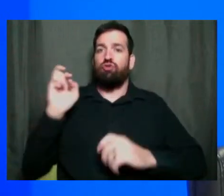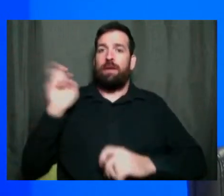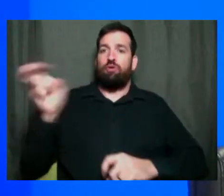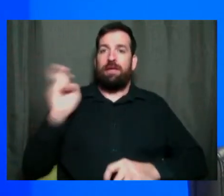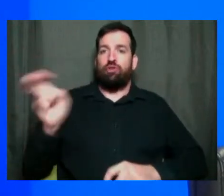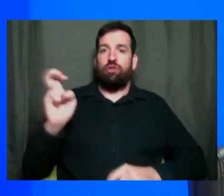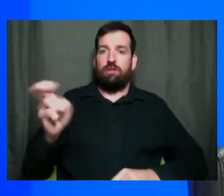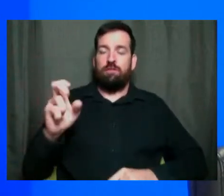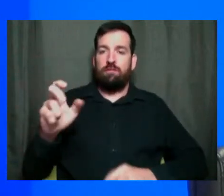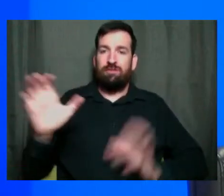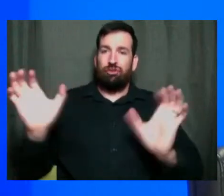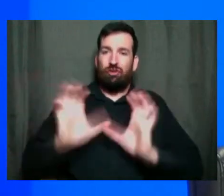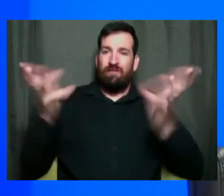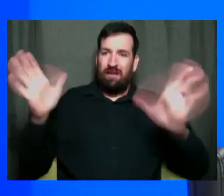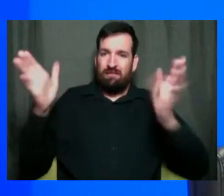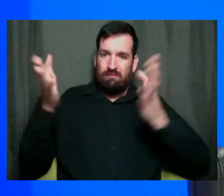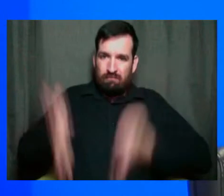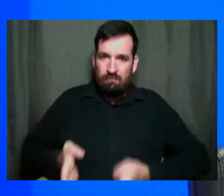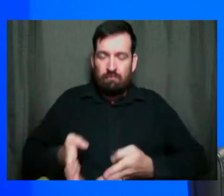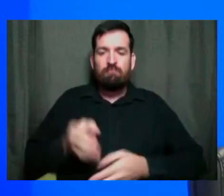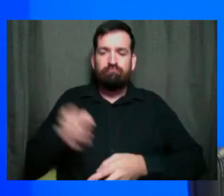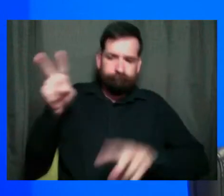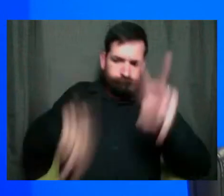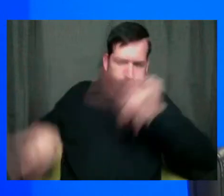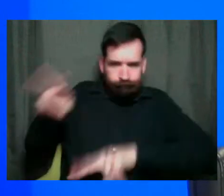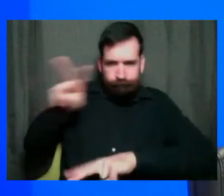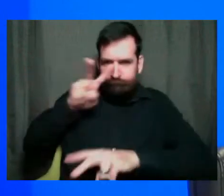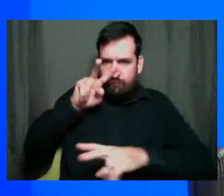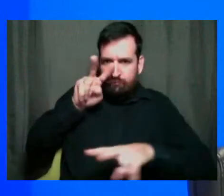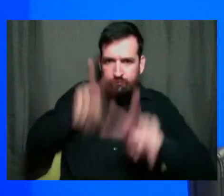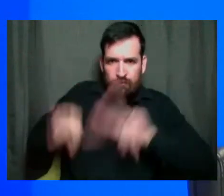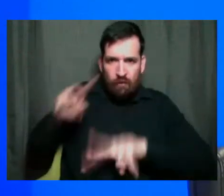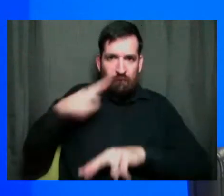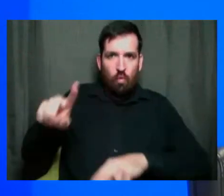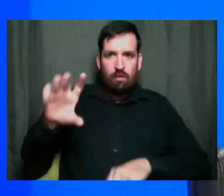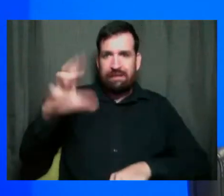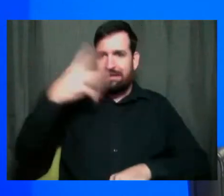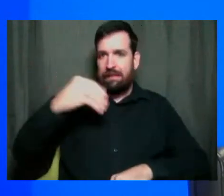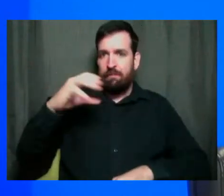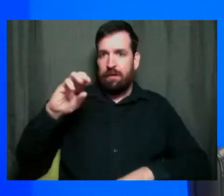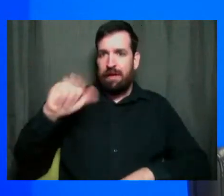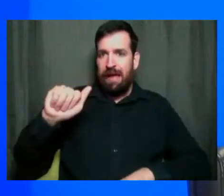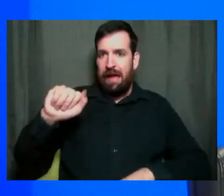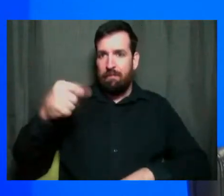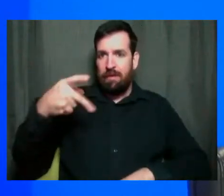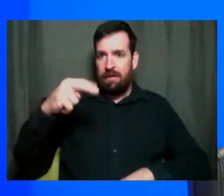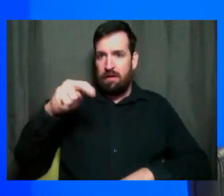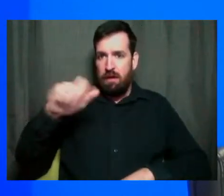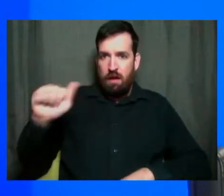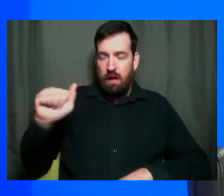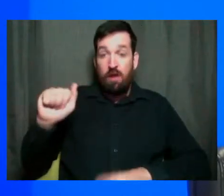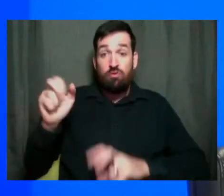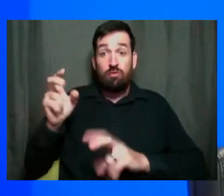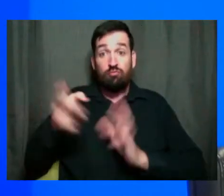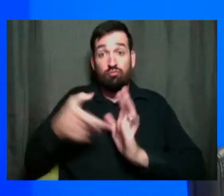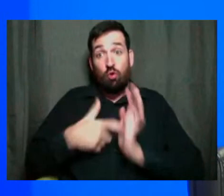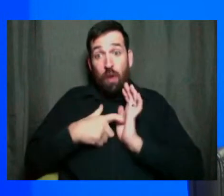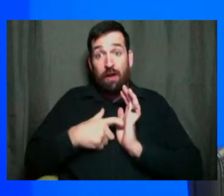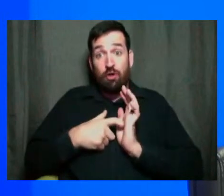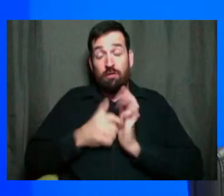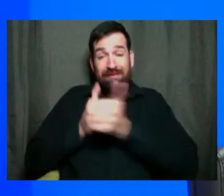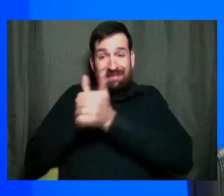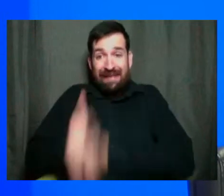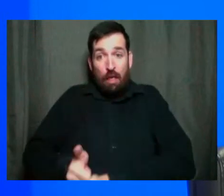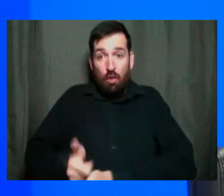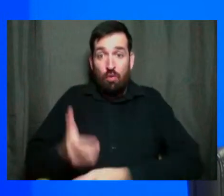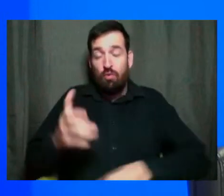They finally started screening for apnea. They would require compliance downloads on Cpap to make sure that the